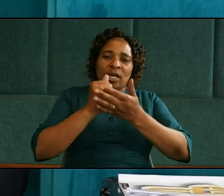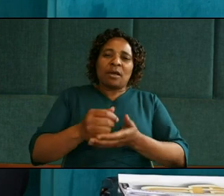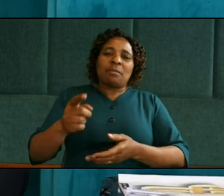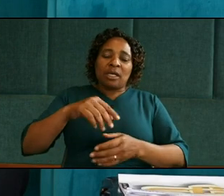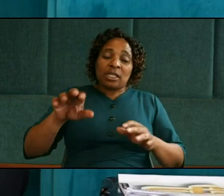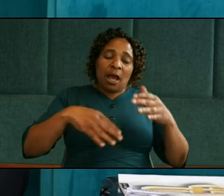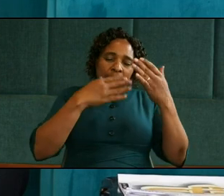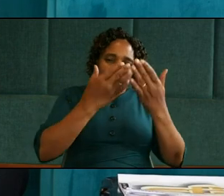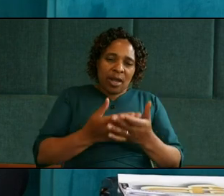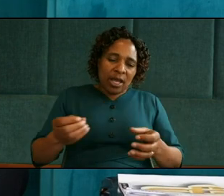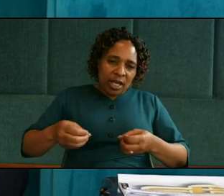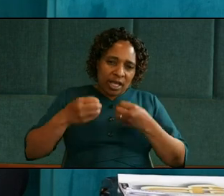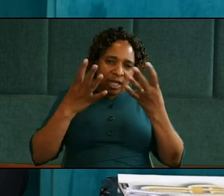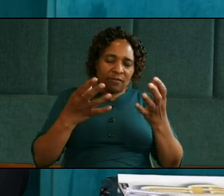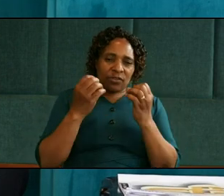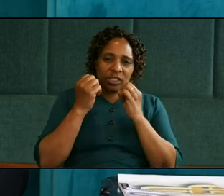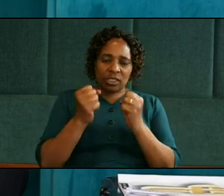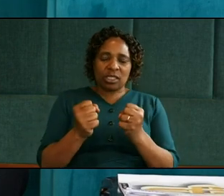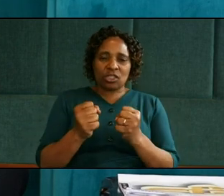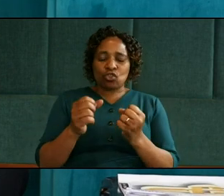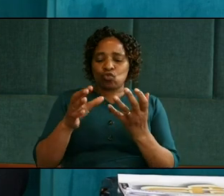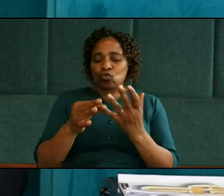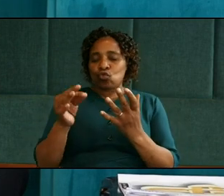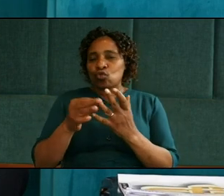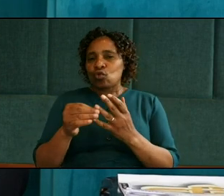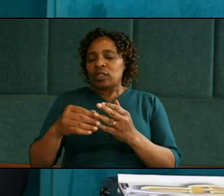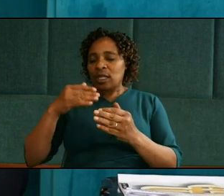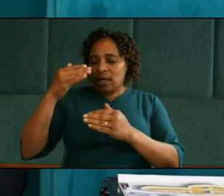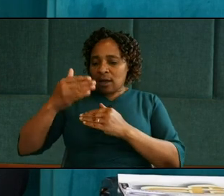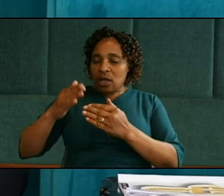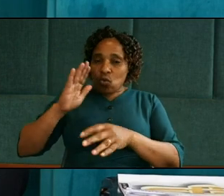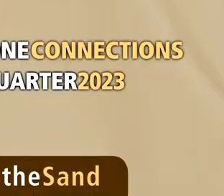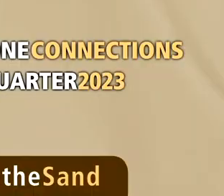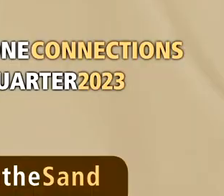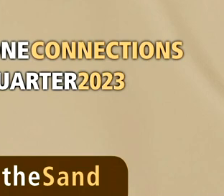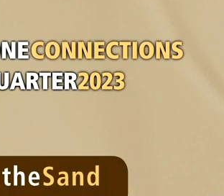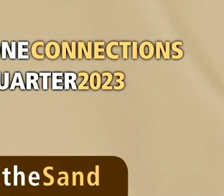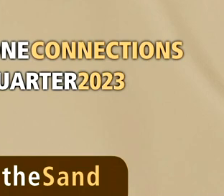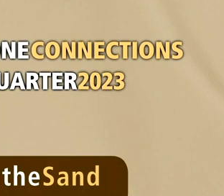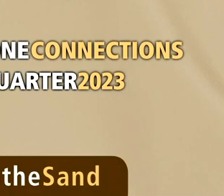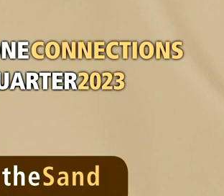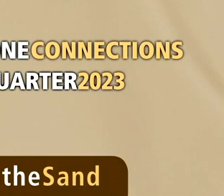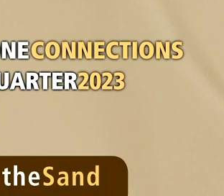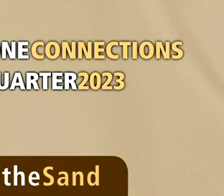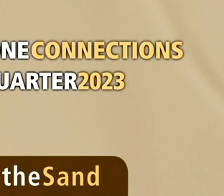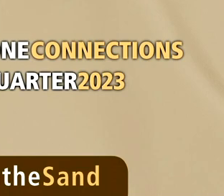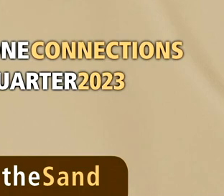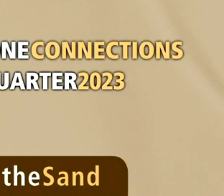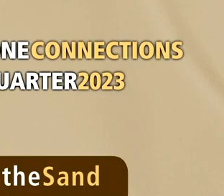apply and give us the strength to choose the right side. In Jesus' name I pray. Amen.